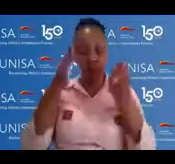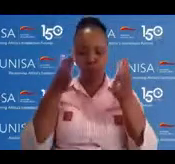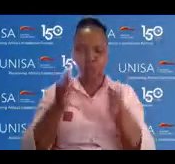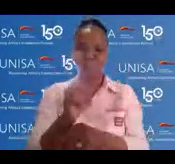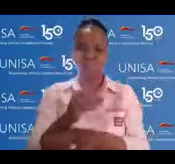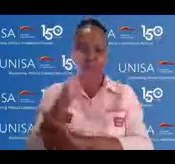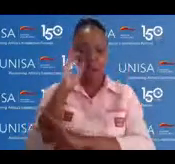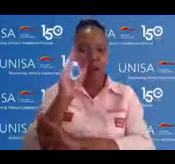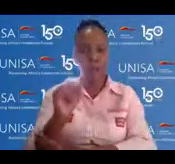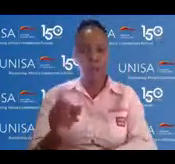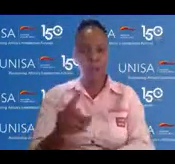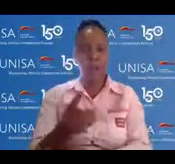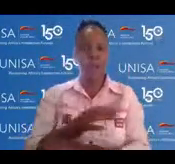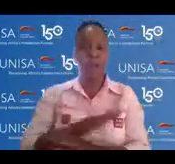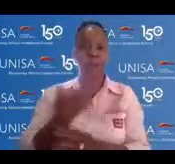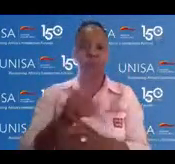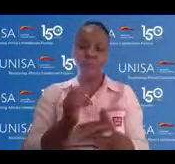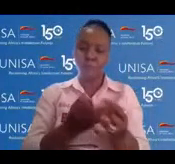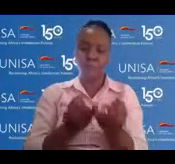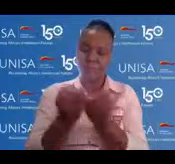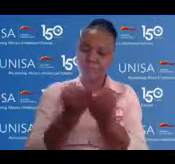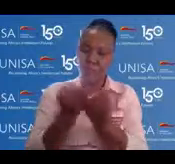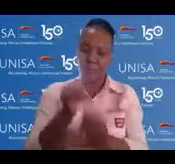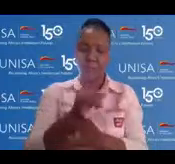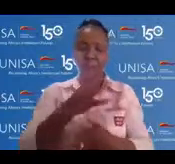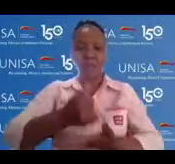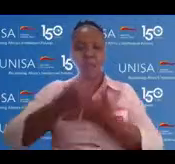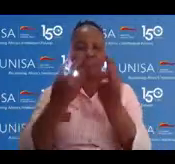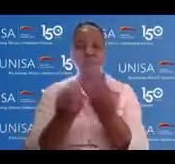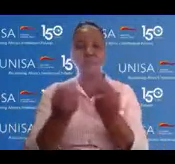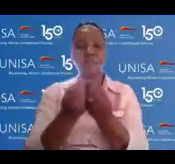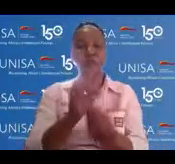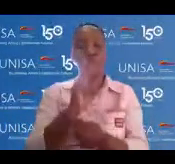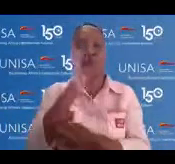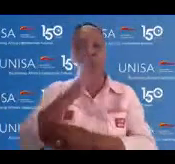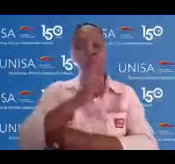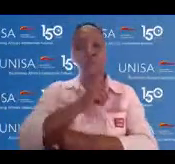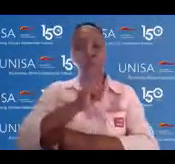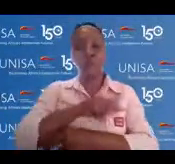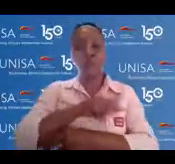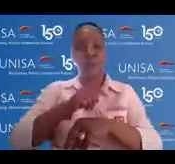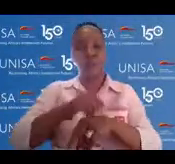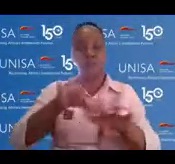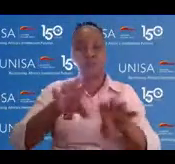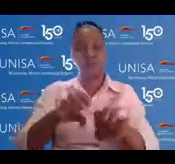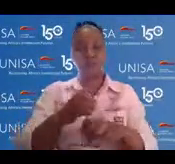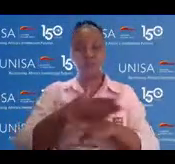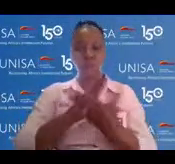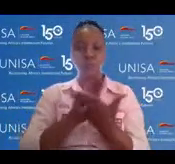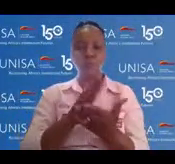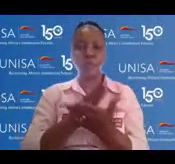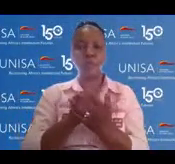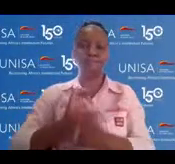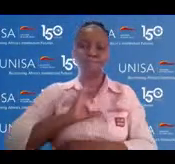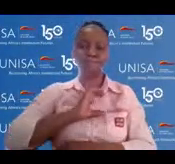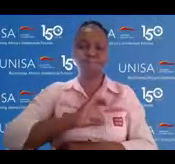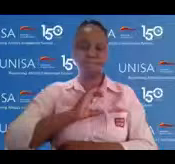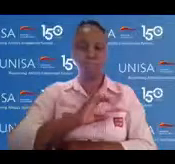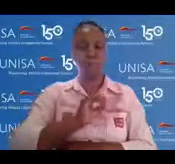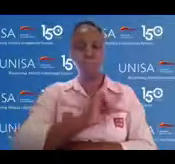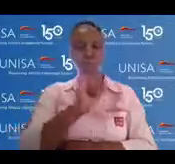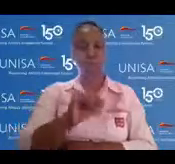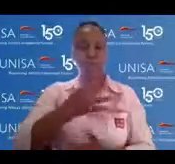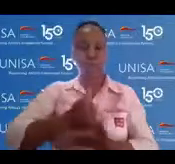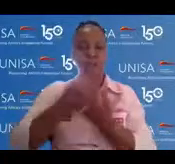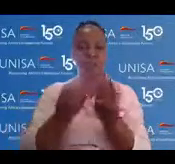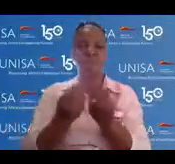to test that device that you're going to use to make sure that you are comfortable with your device, that you can change settings